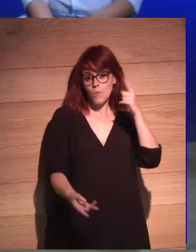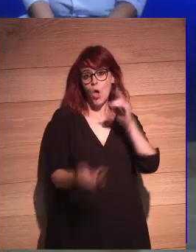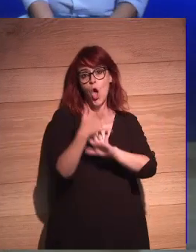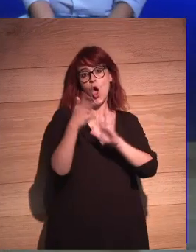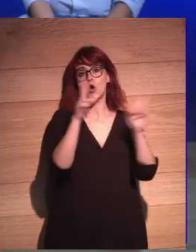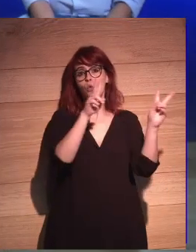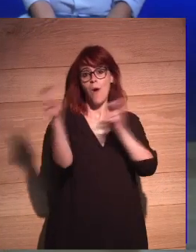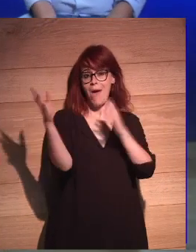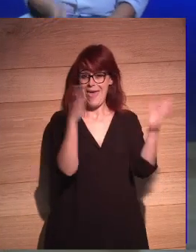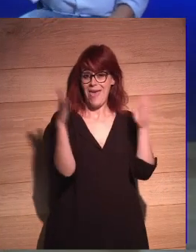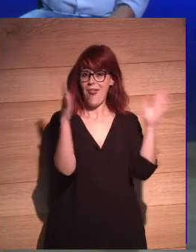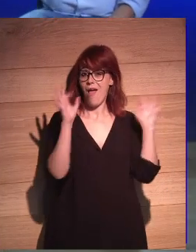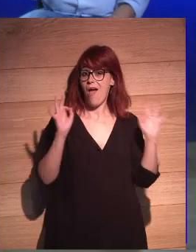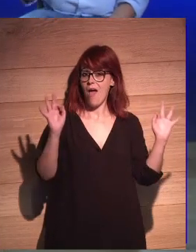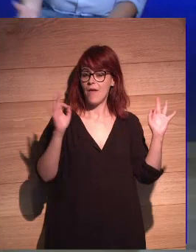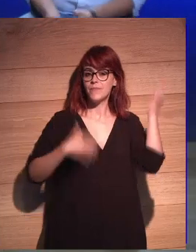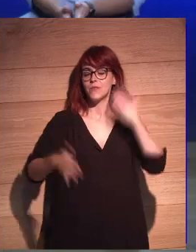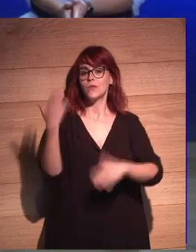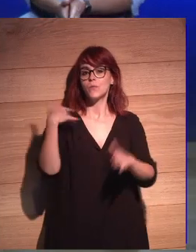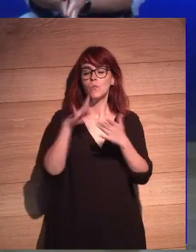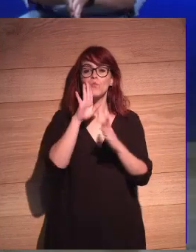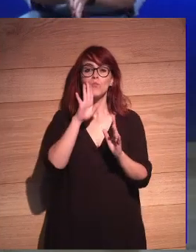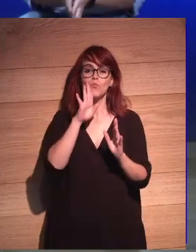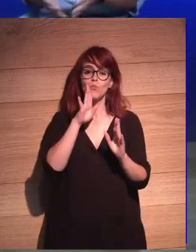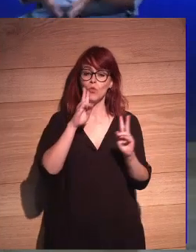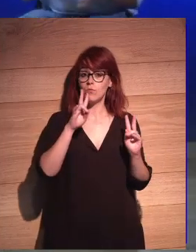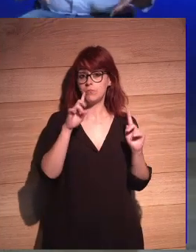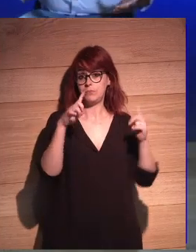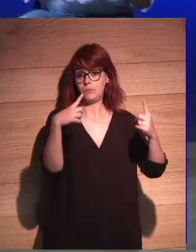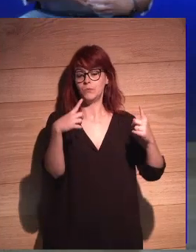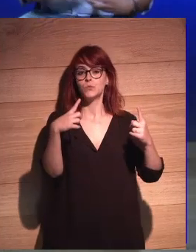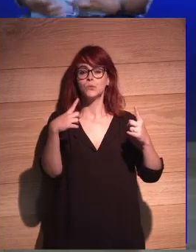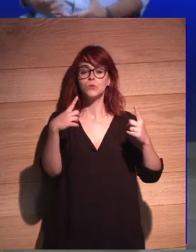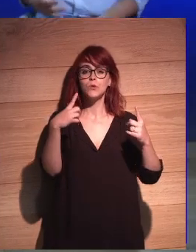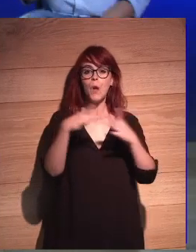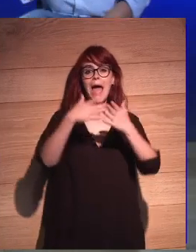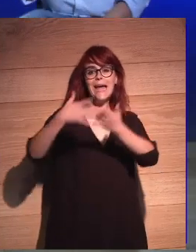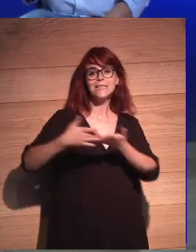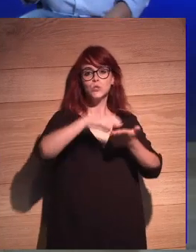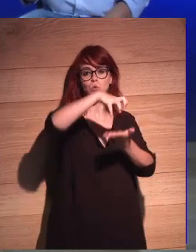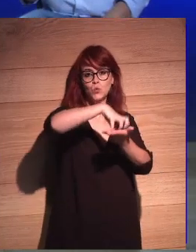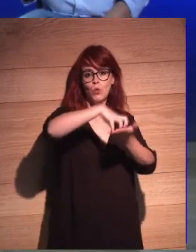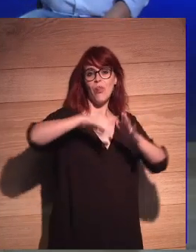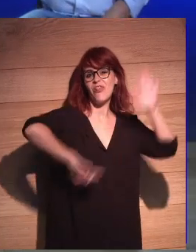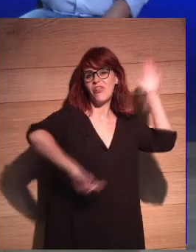from the very beginning of this new era where we had the first DK2, and what